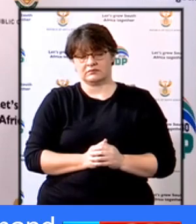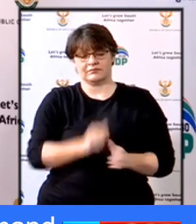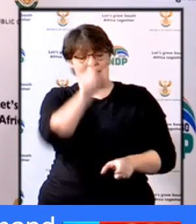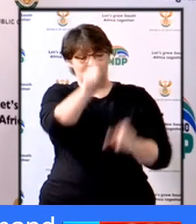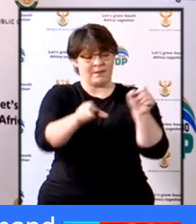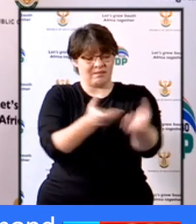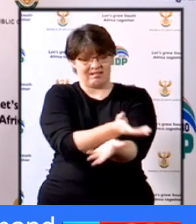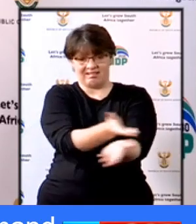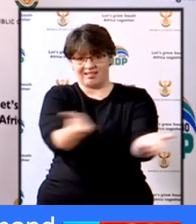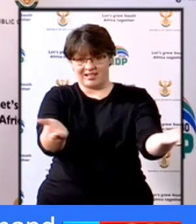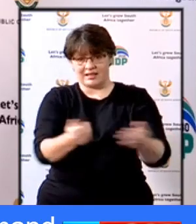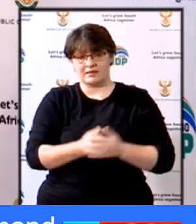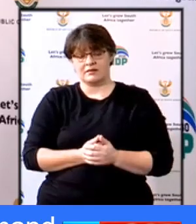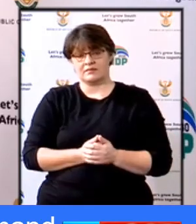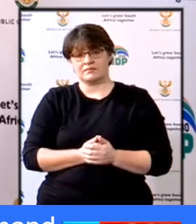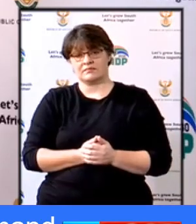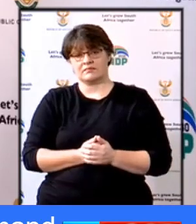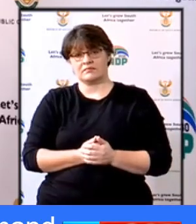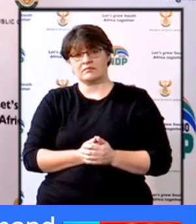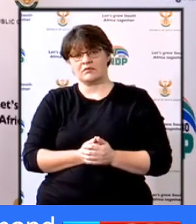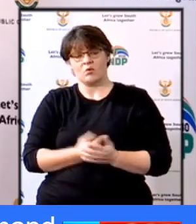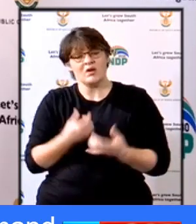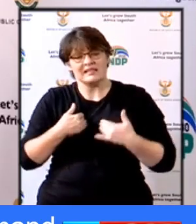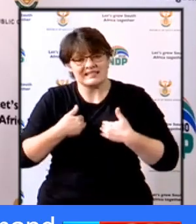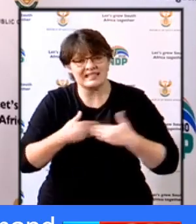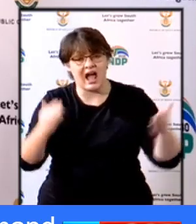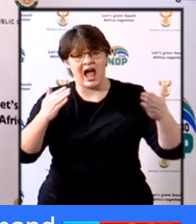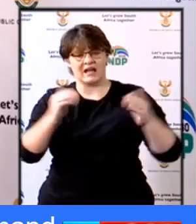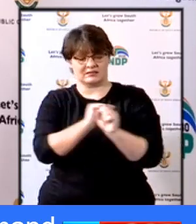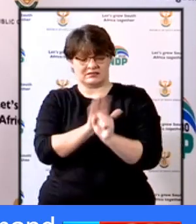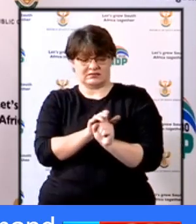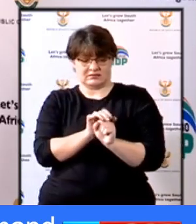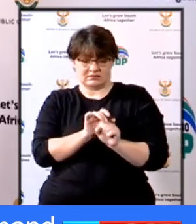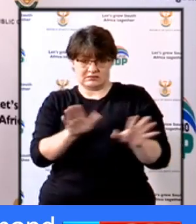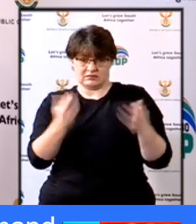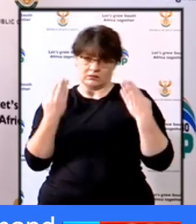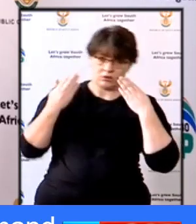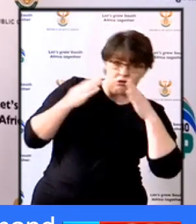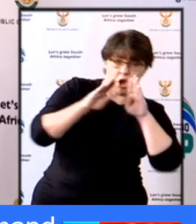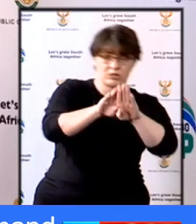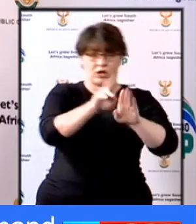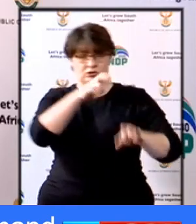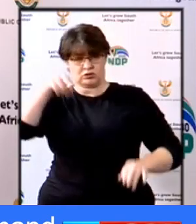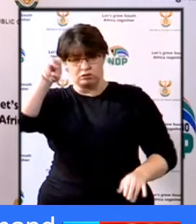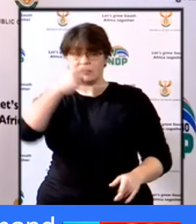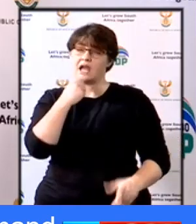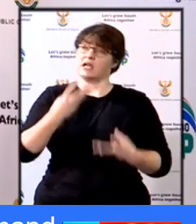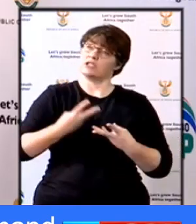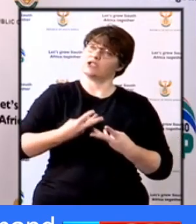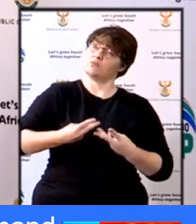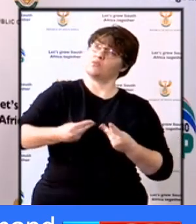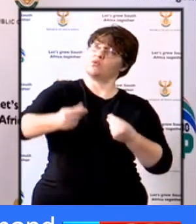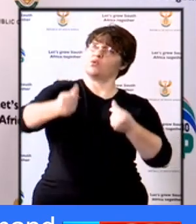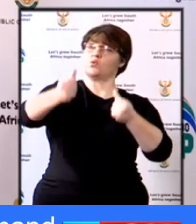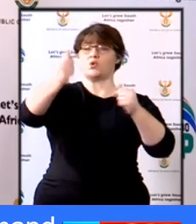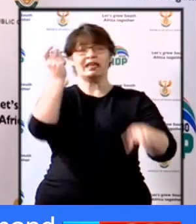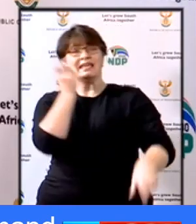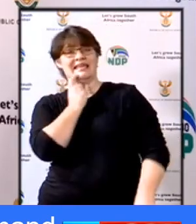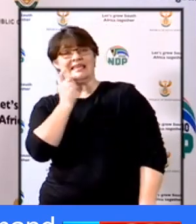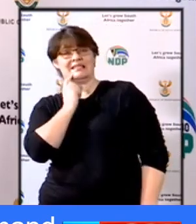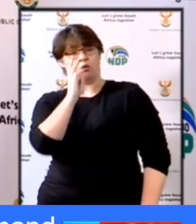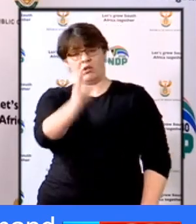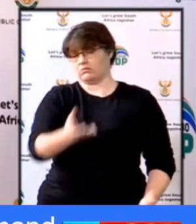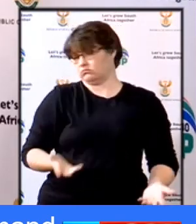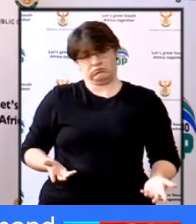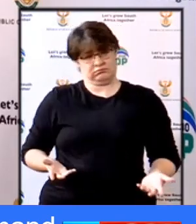Compatriots, when we embarked on this journey, we did say it would not be smooth sailing.